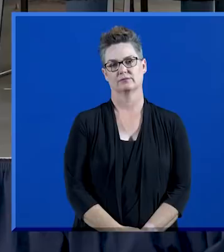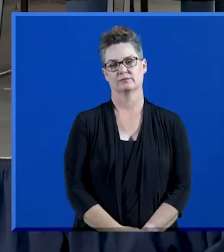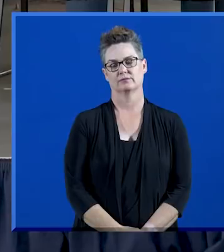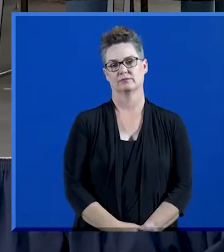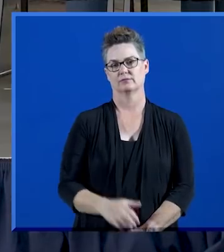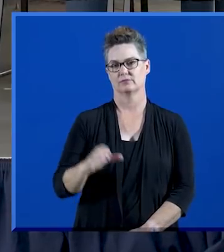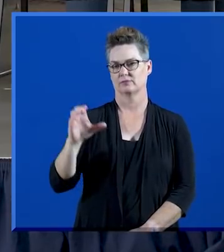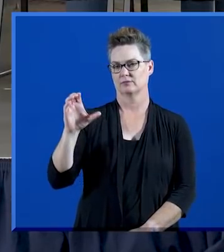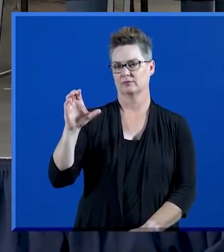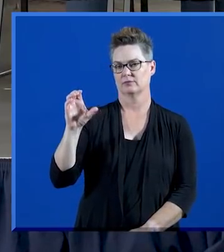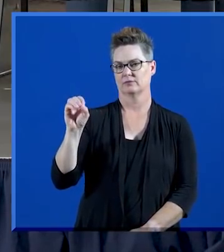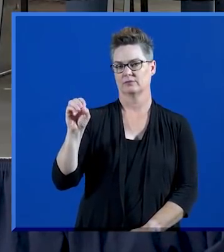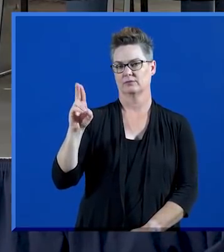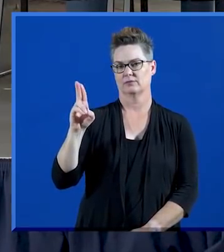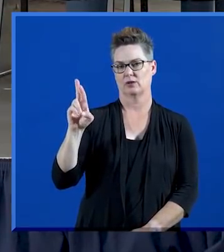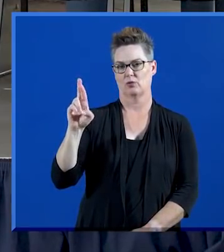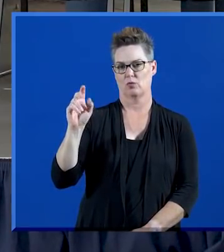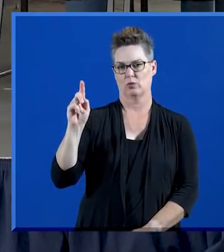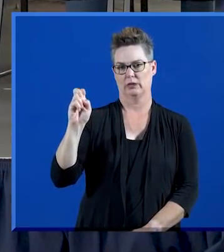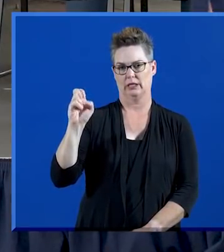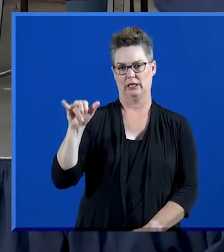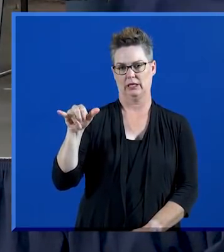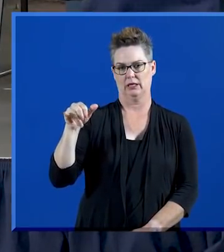Courtney Powers.